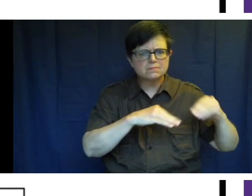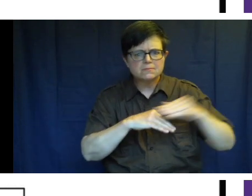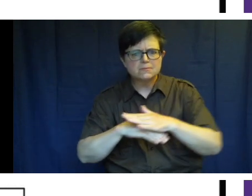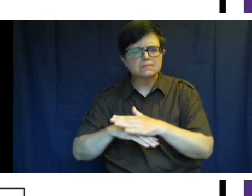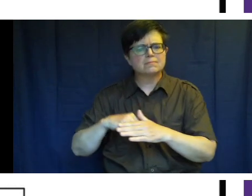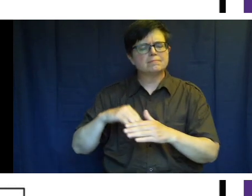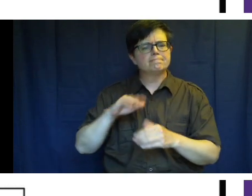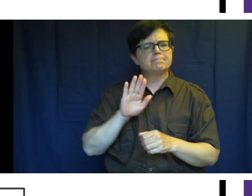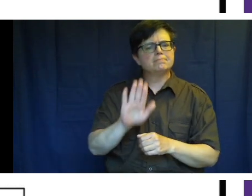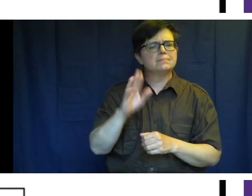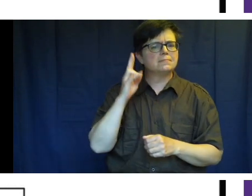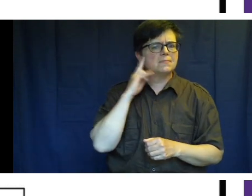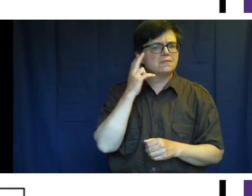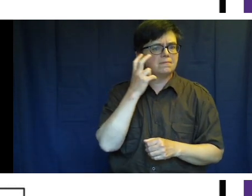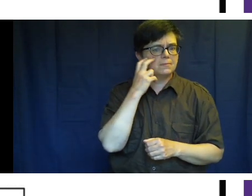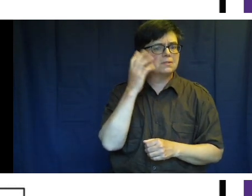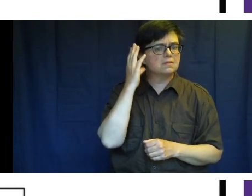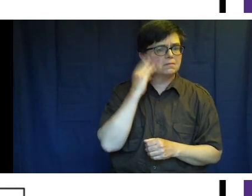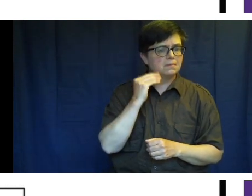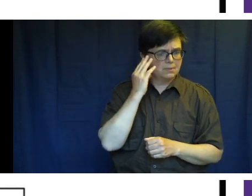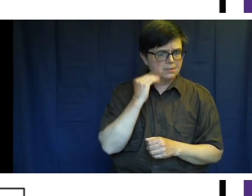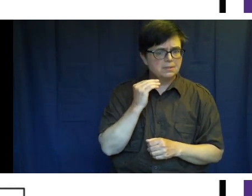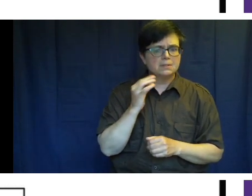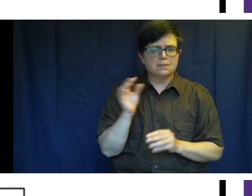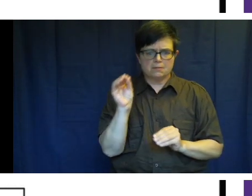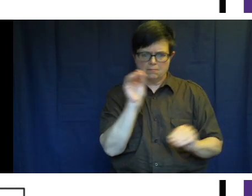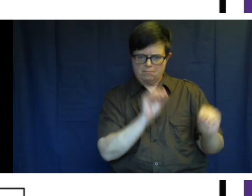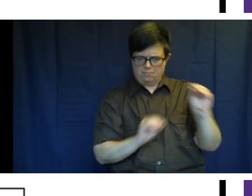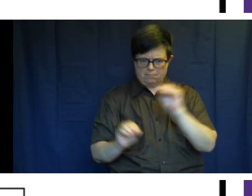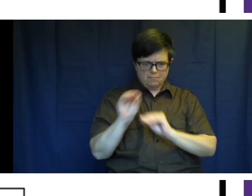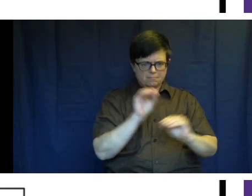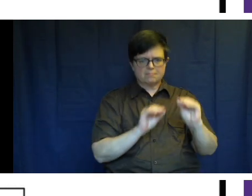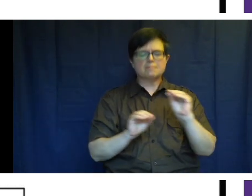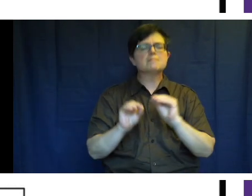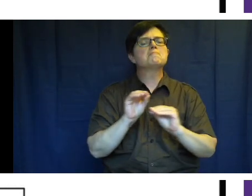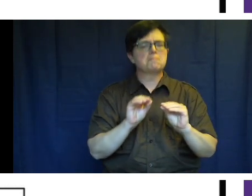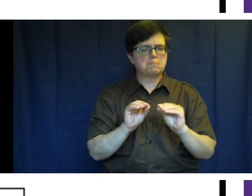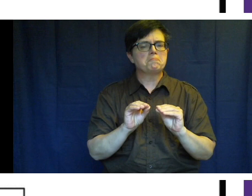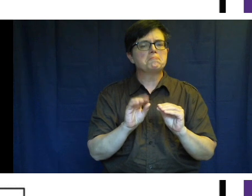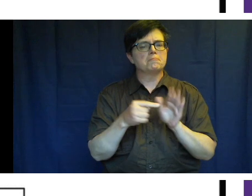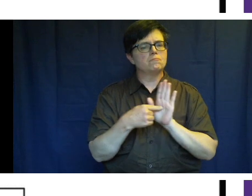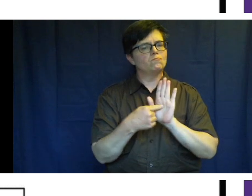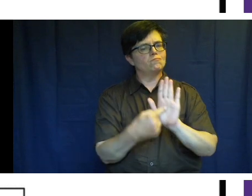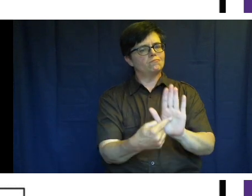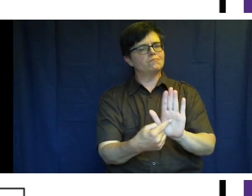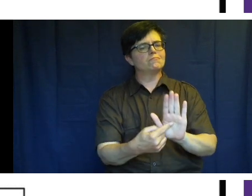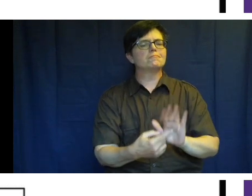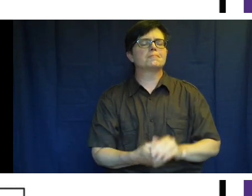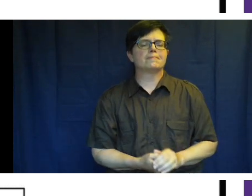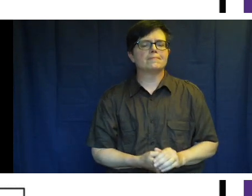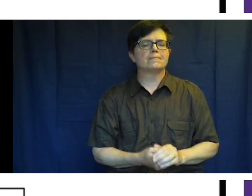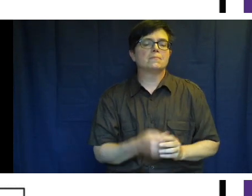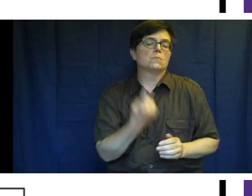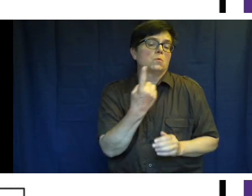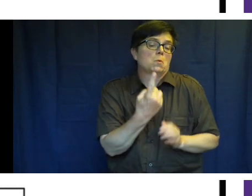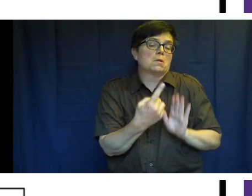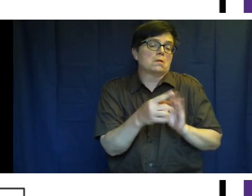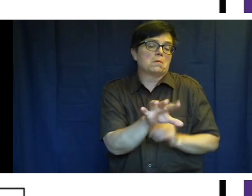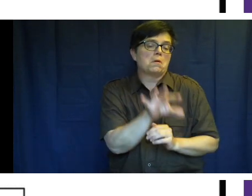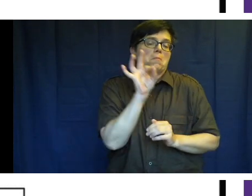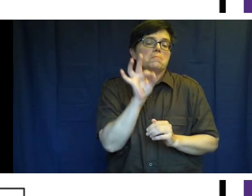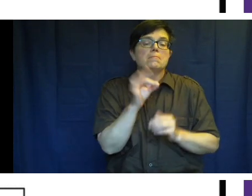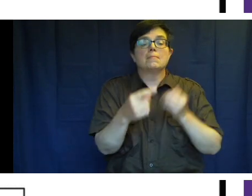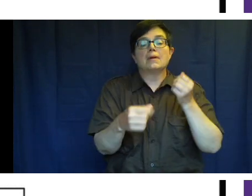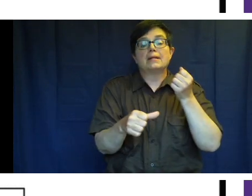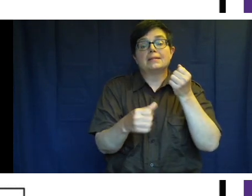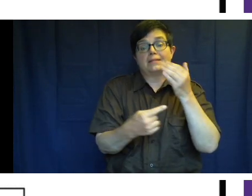various factors and variables that determine the functional experience of deafblindness. For example,